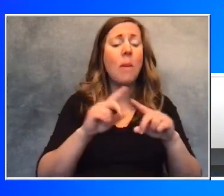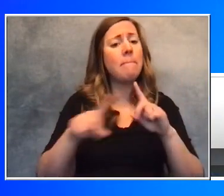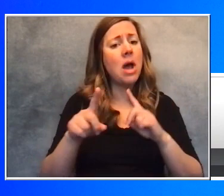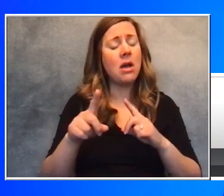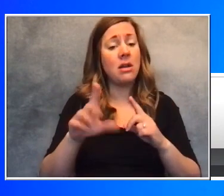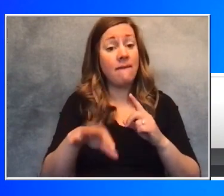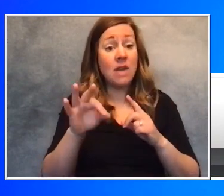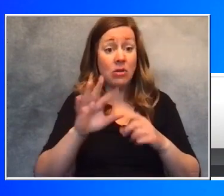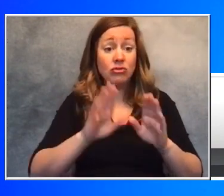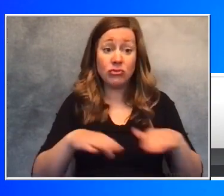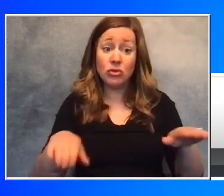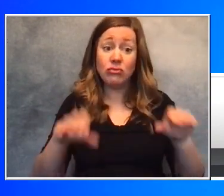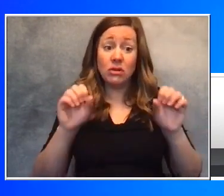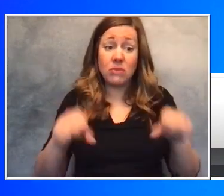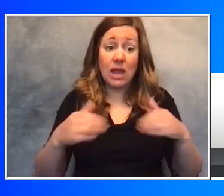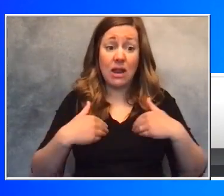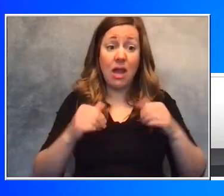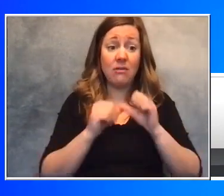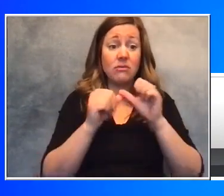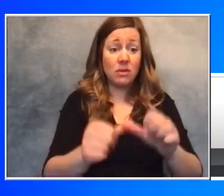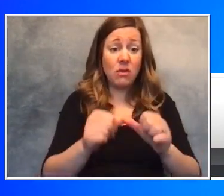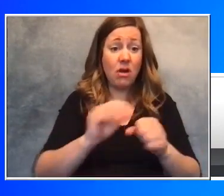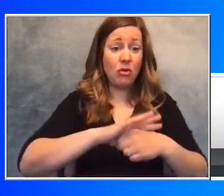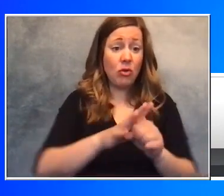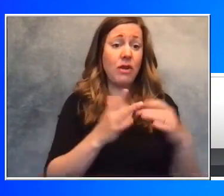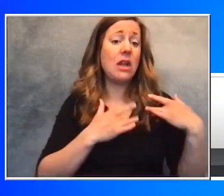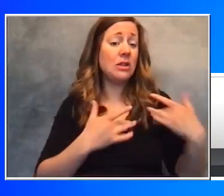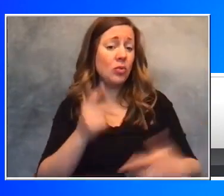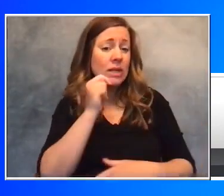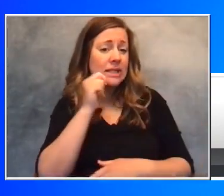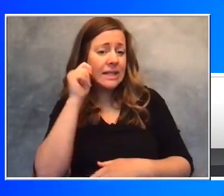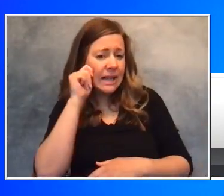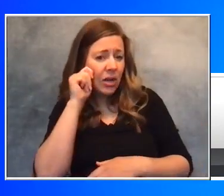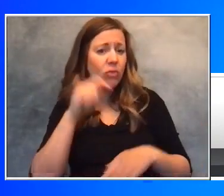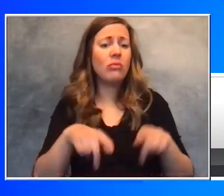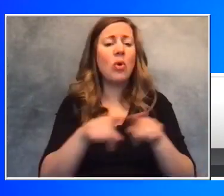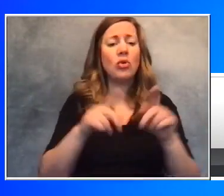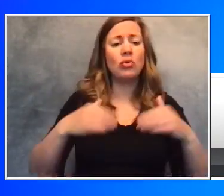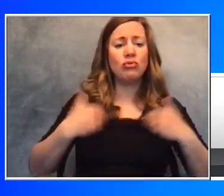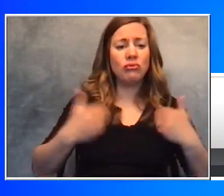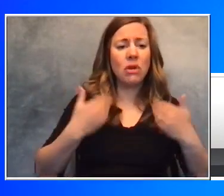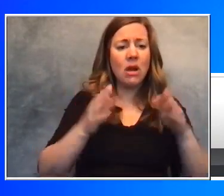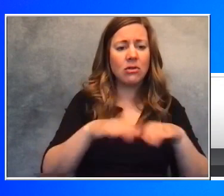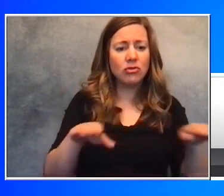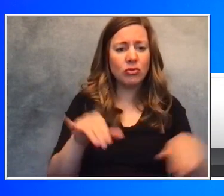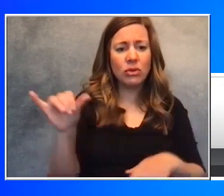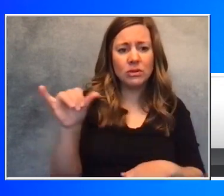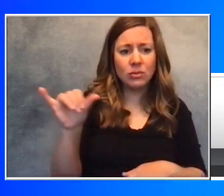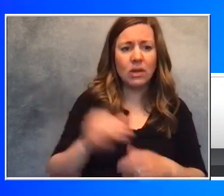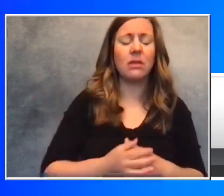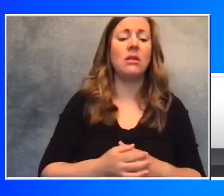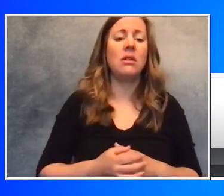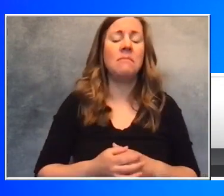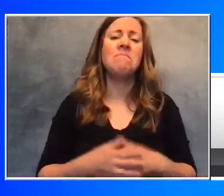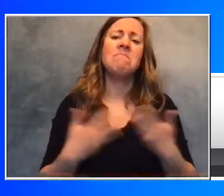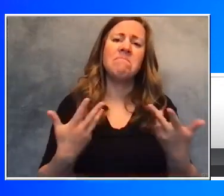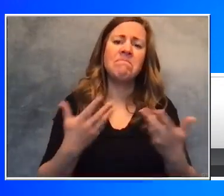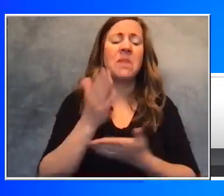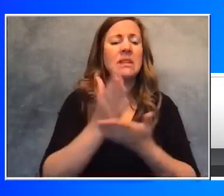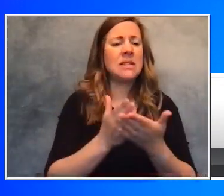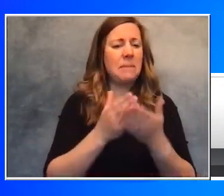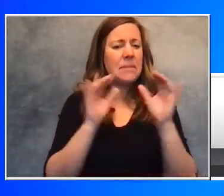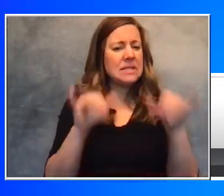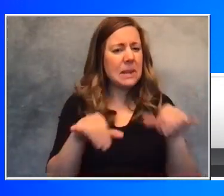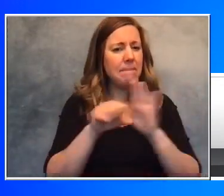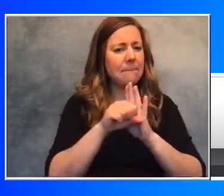long COVID, particularly teenagers, but also younger children as well. And they have some of the same signs and symptoms